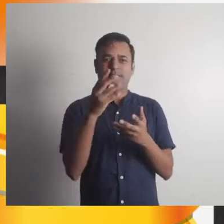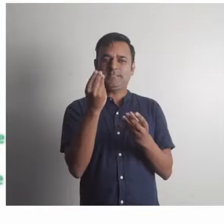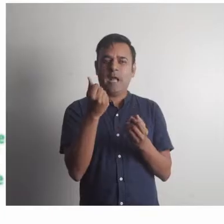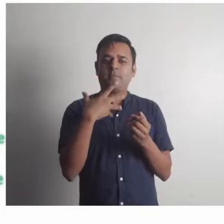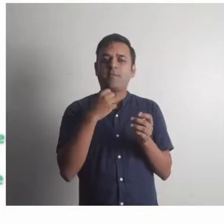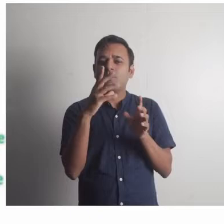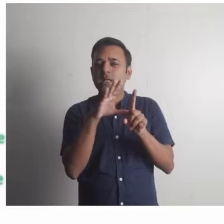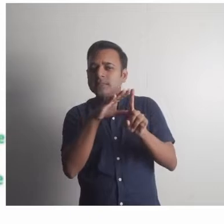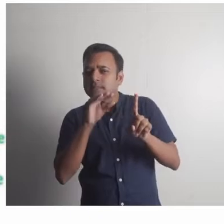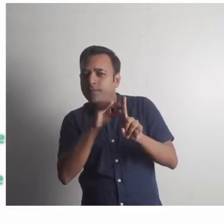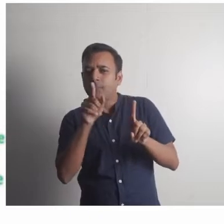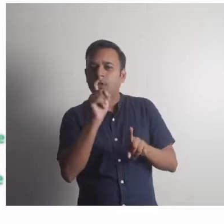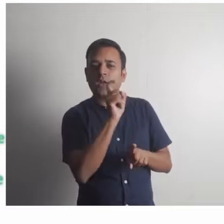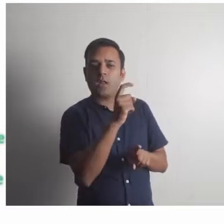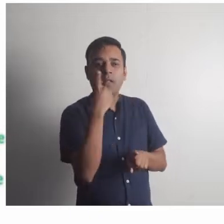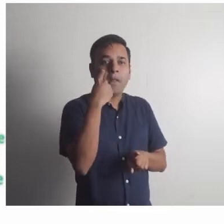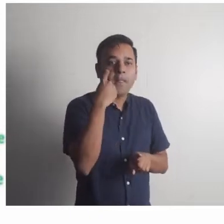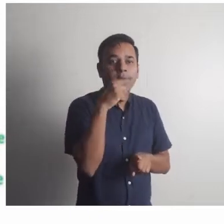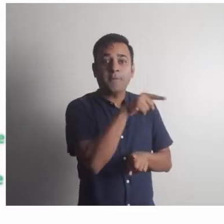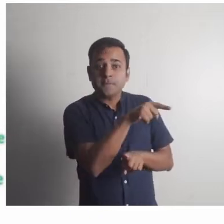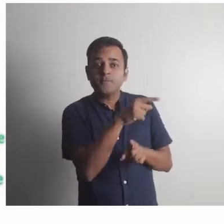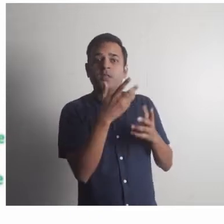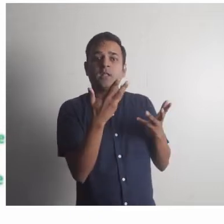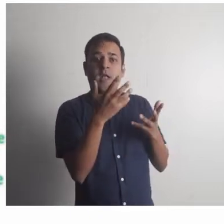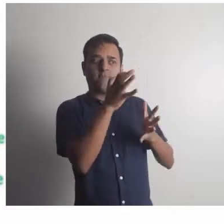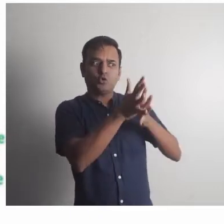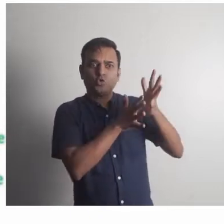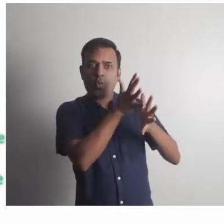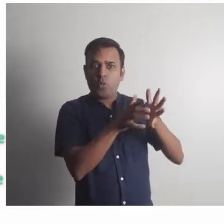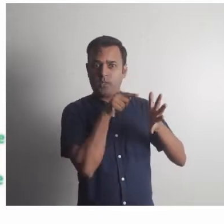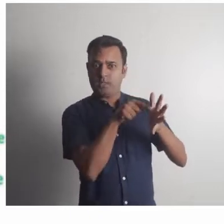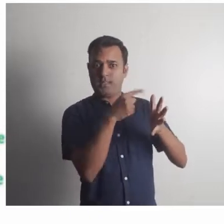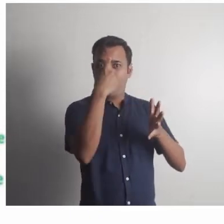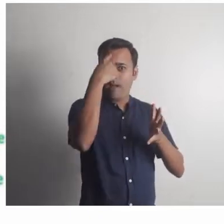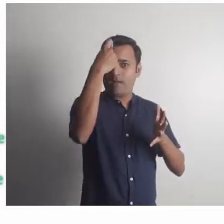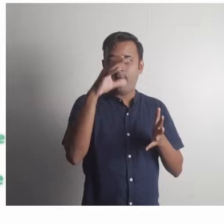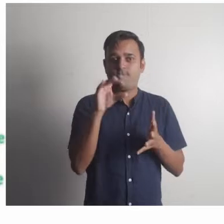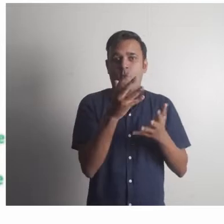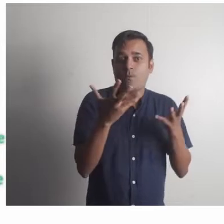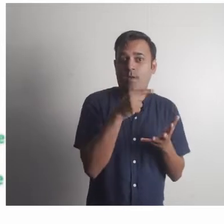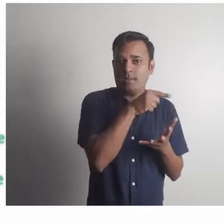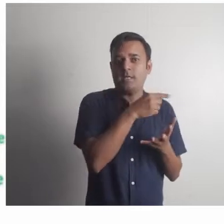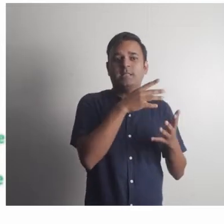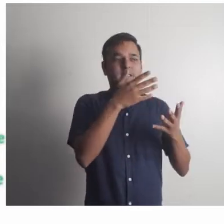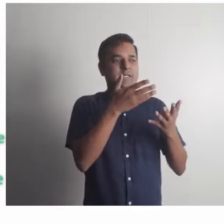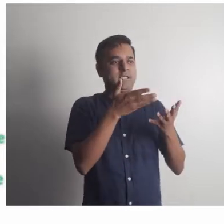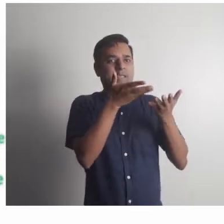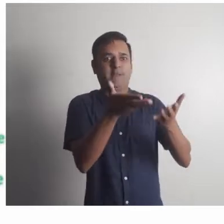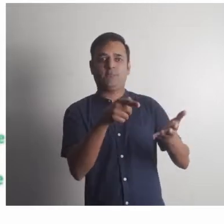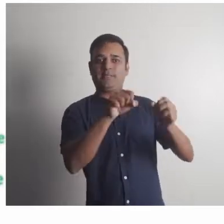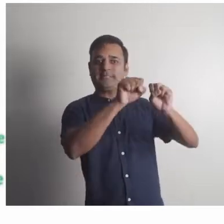stories and these ideas come from. So this one, any system of inequality, right? So whether it's sexism